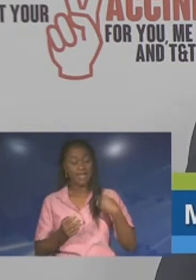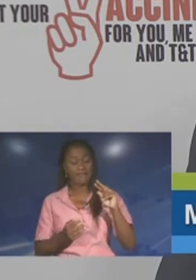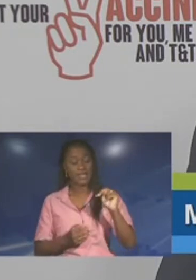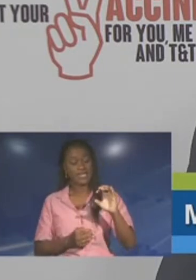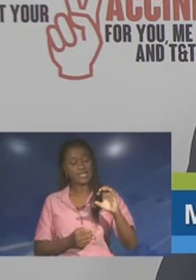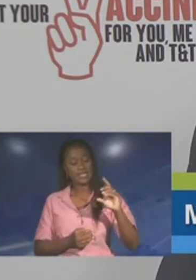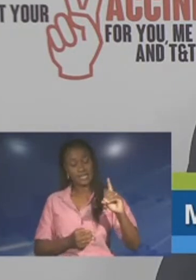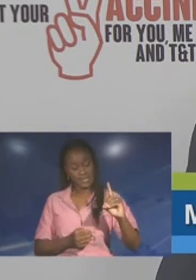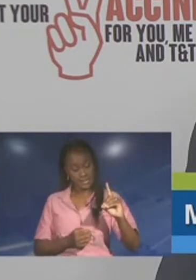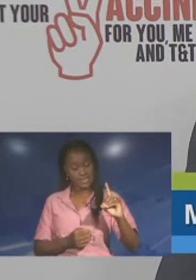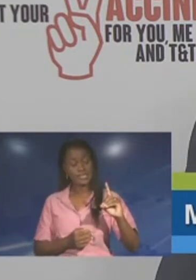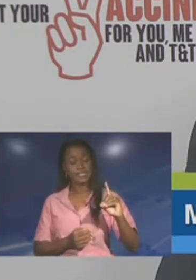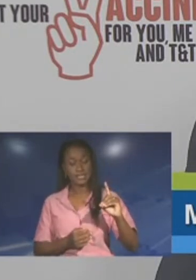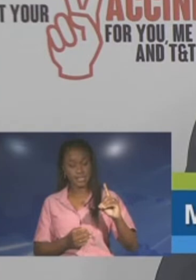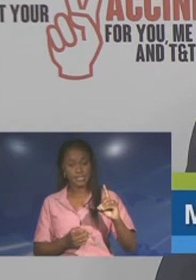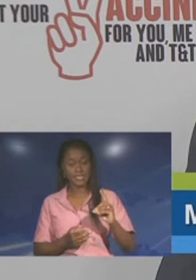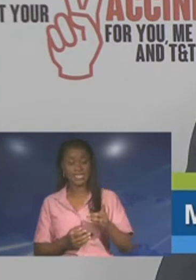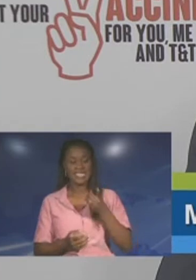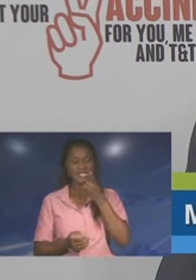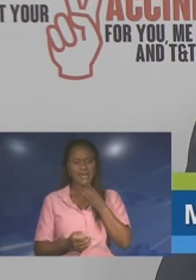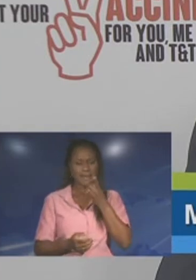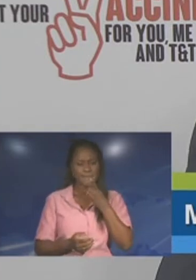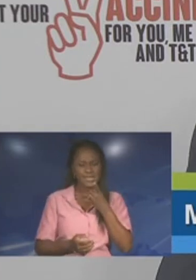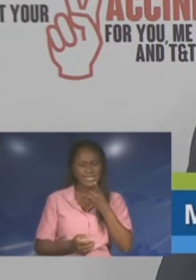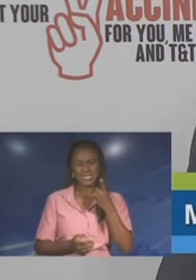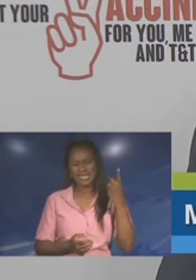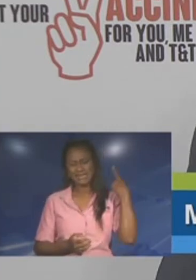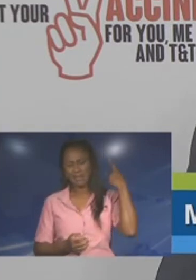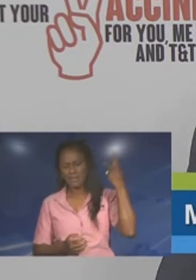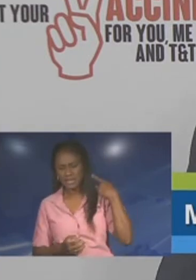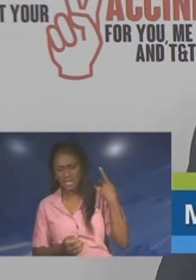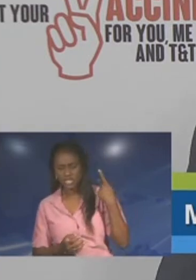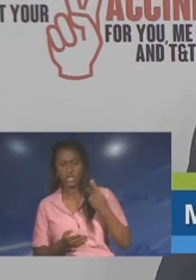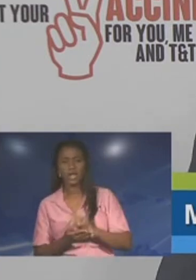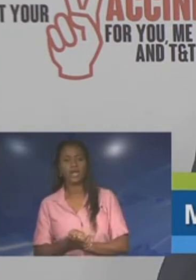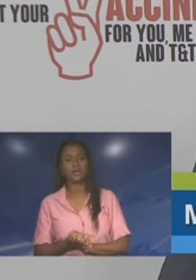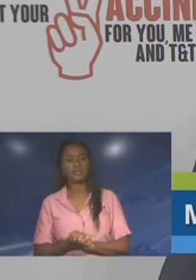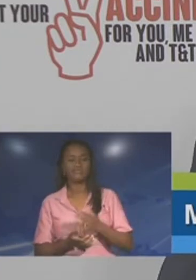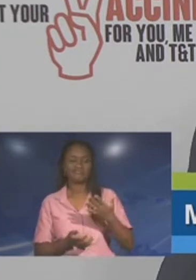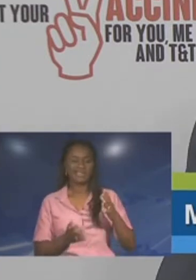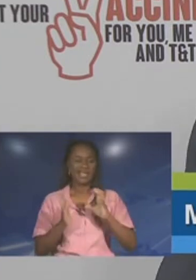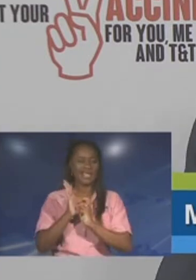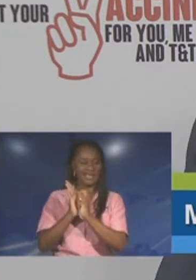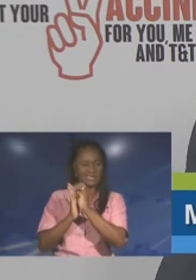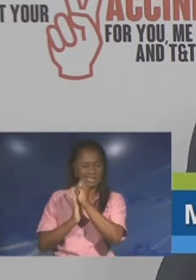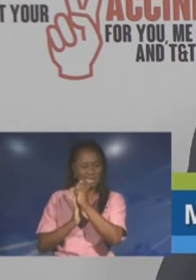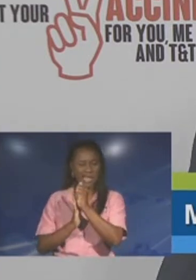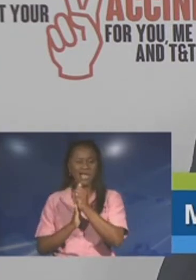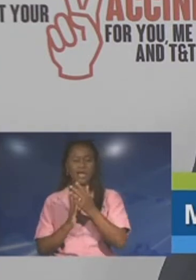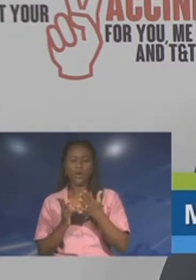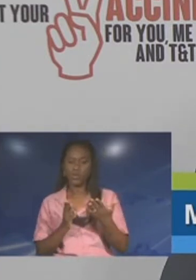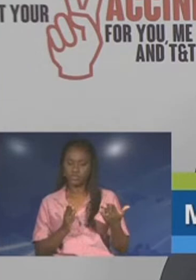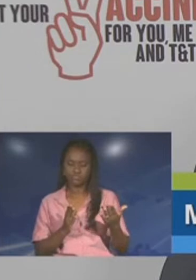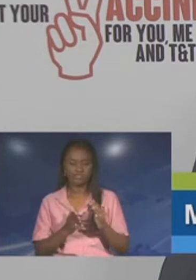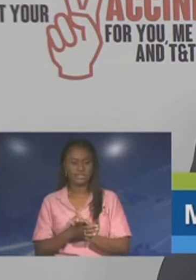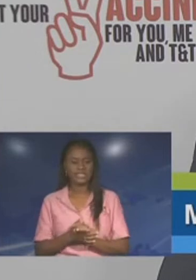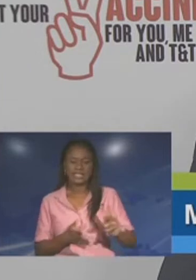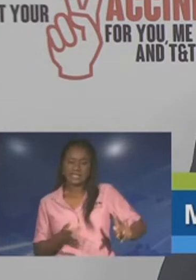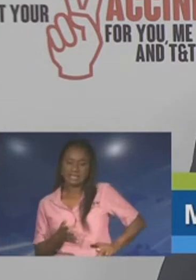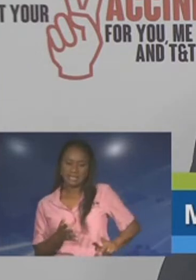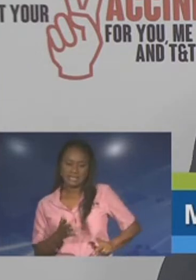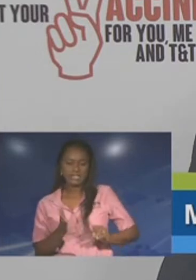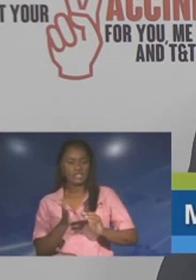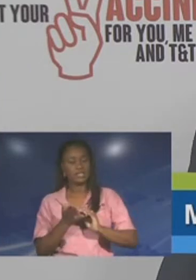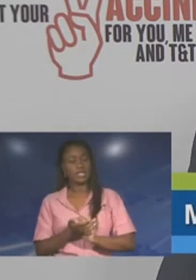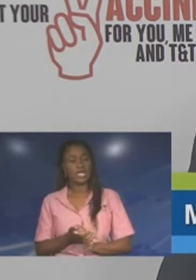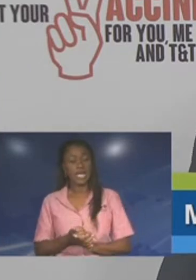comorbidities, non-communicable diseases like diabetes, hypertension, so on, cancers, dialysis patients. If